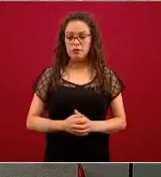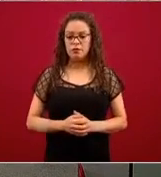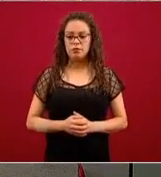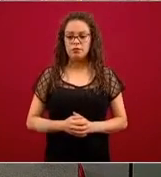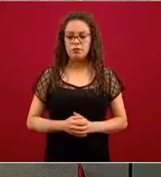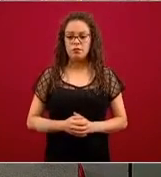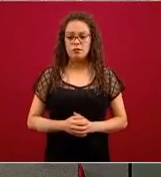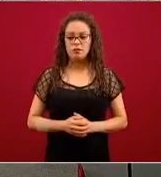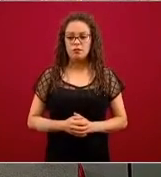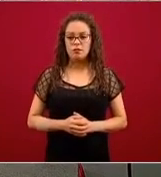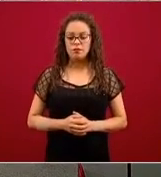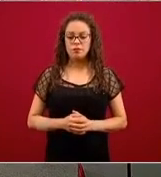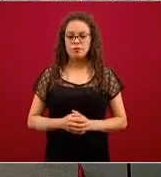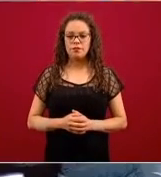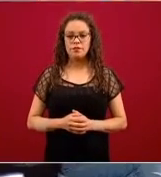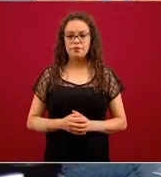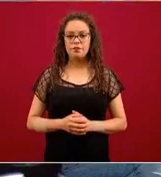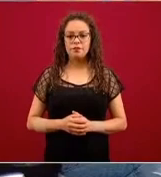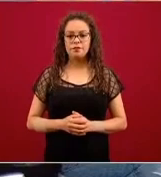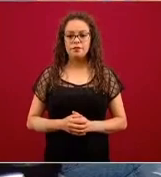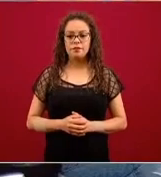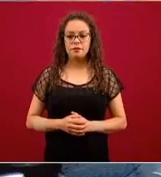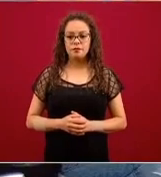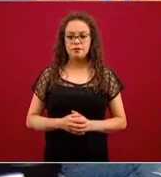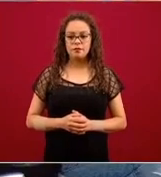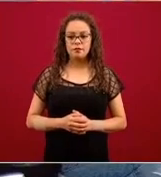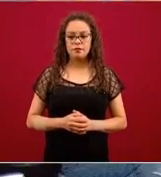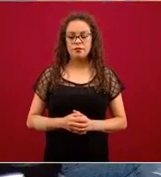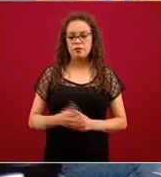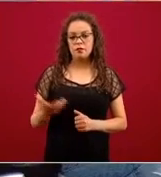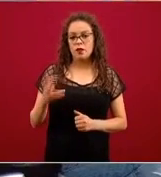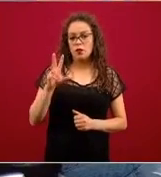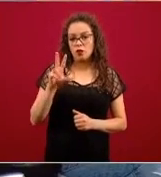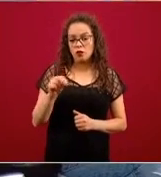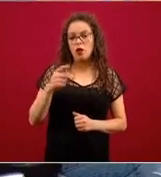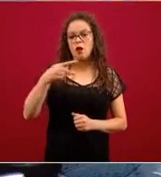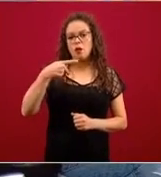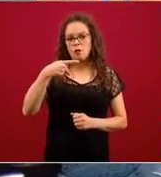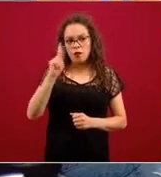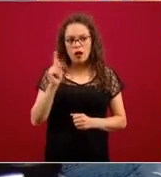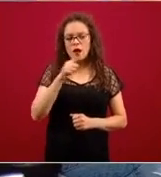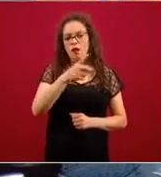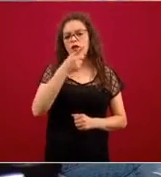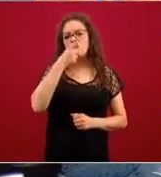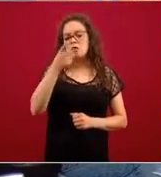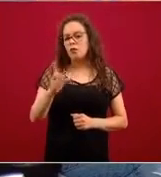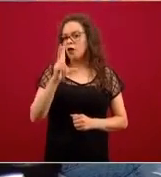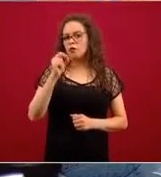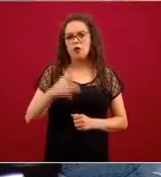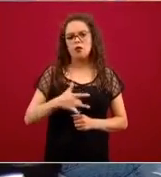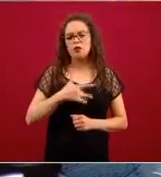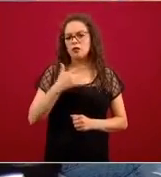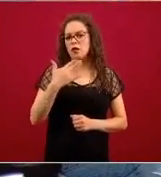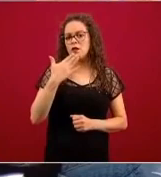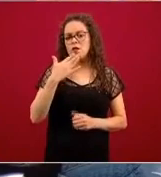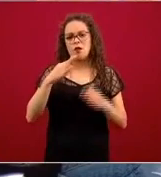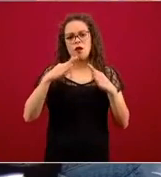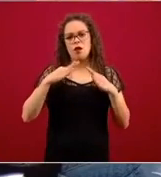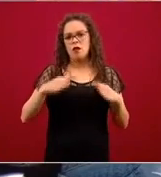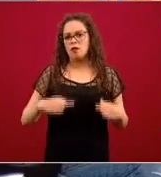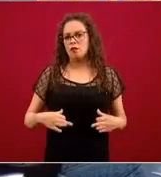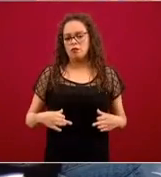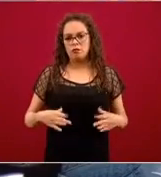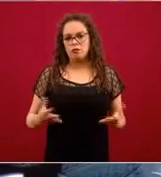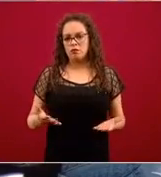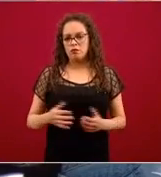No, they're not there against their will. They're not being held against their will. They have just told us, they've told us it's not really that